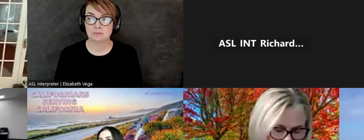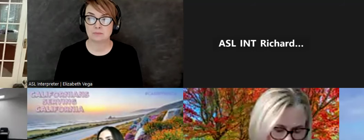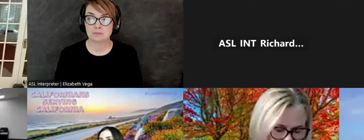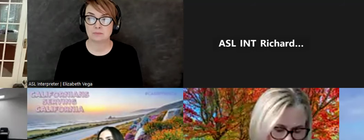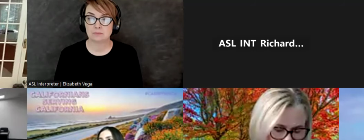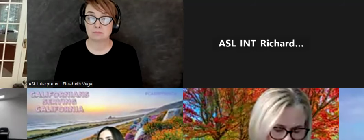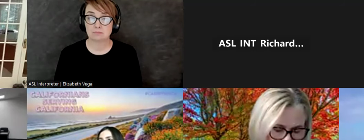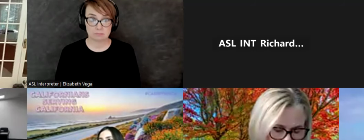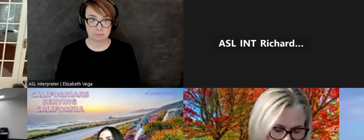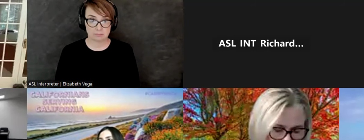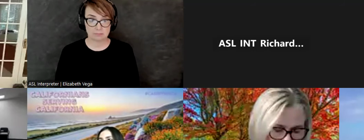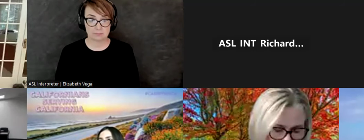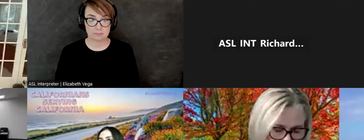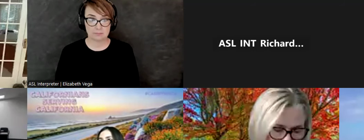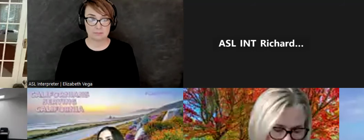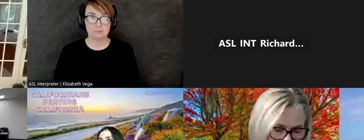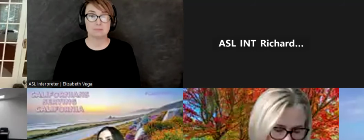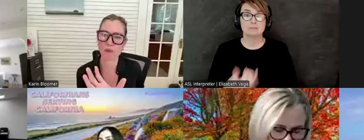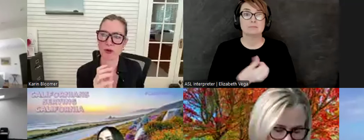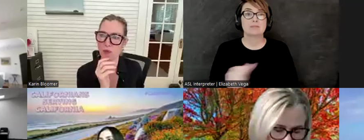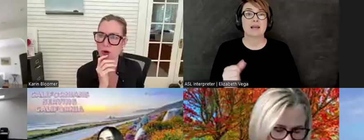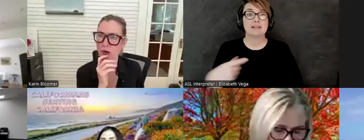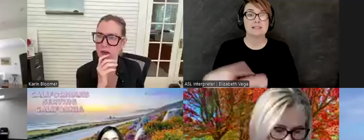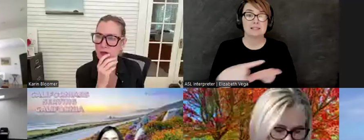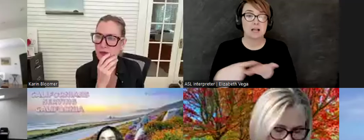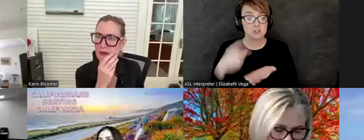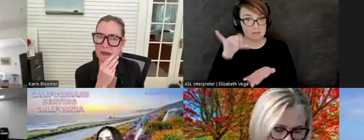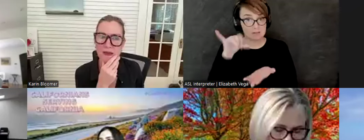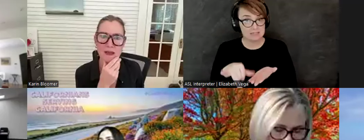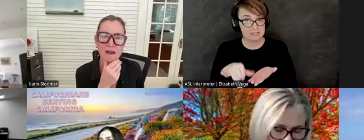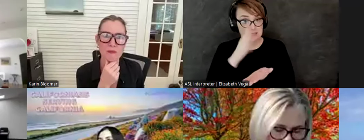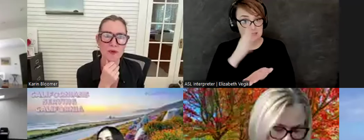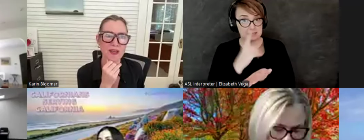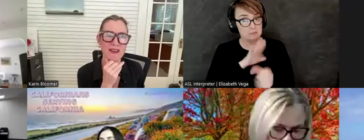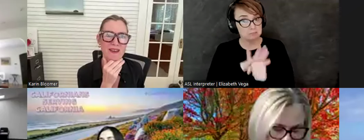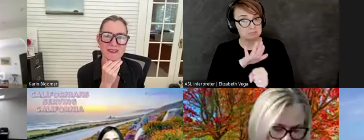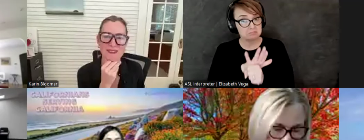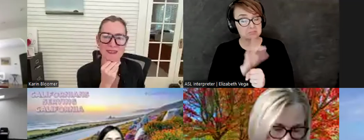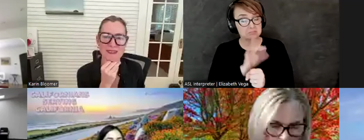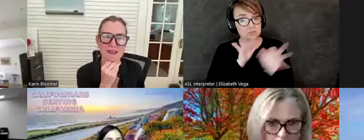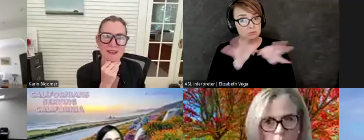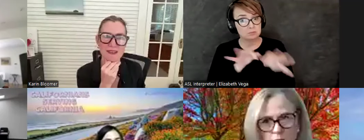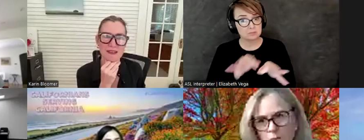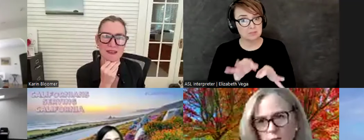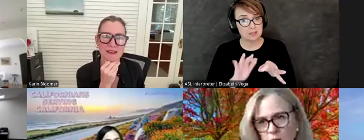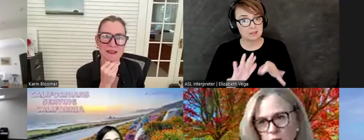Discussion around, is that suffice as a scope of work? Maria.